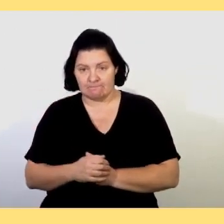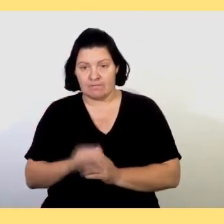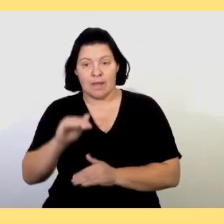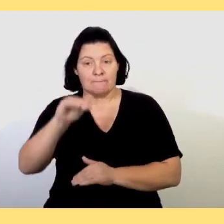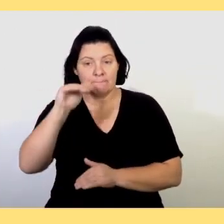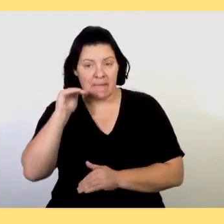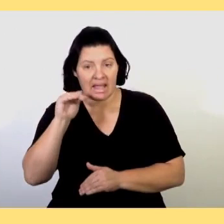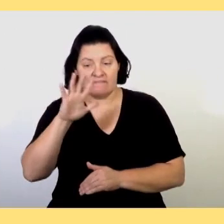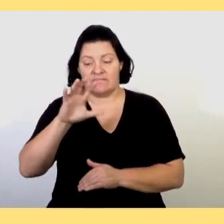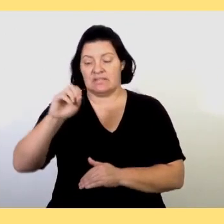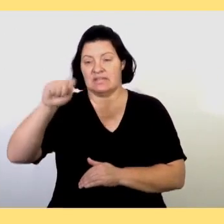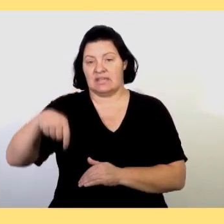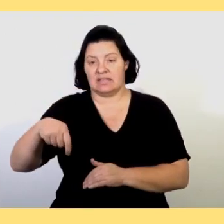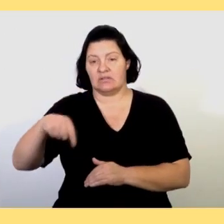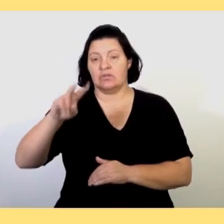50,220. Bank,